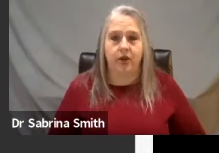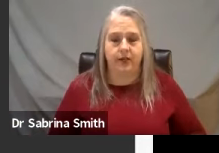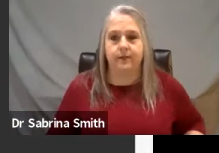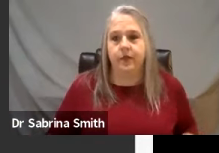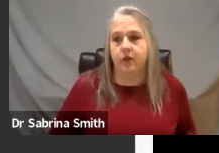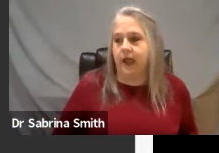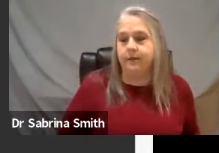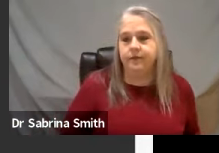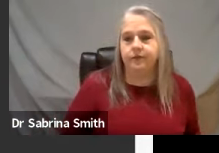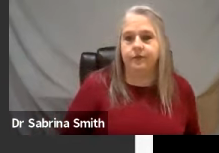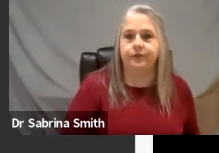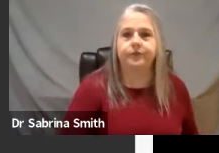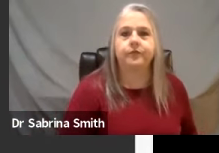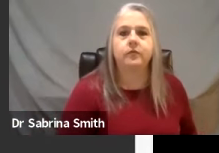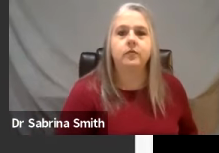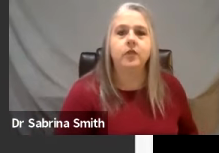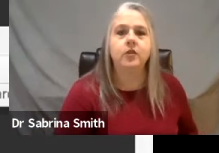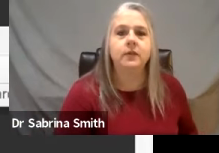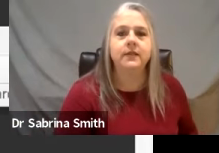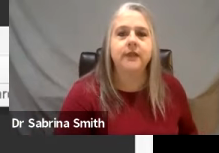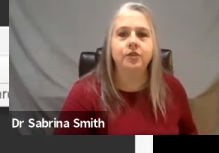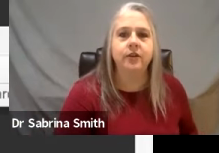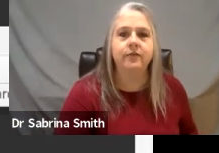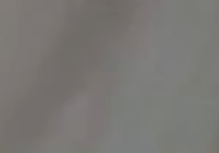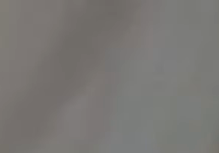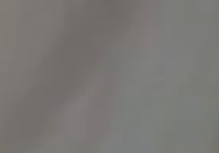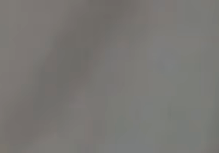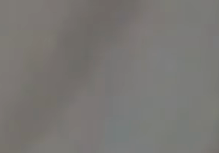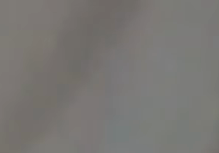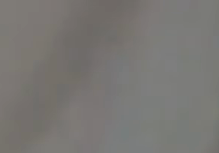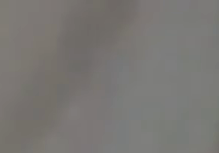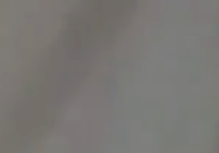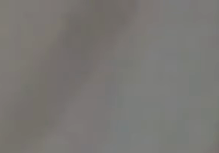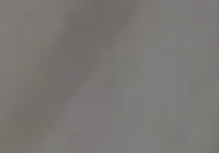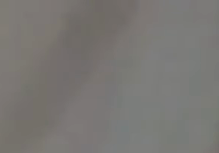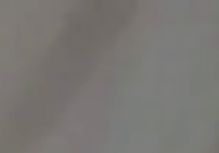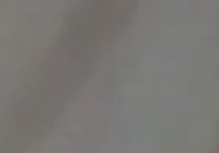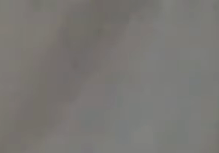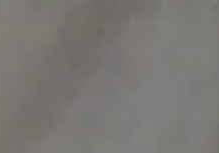our product, okay? So I'm going to stop sharing for just a second.